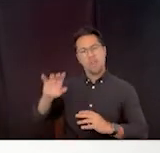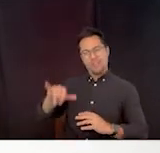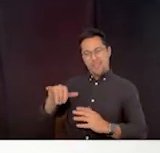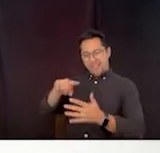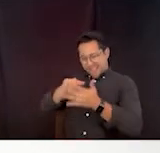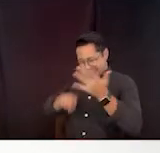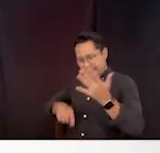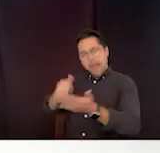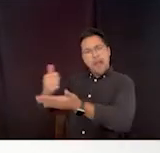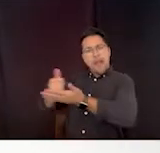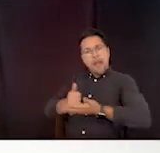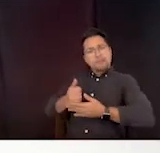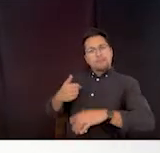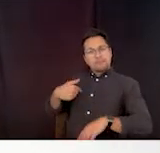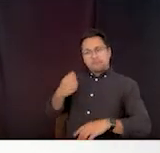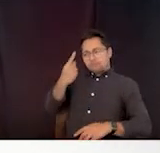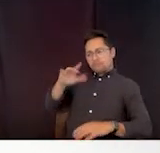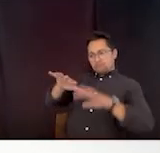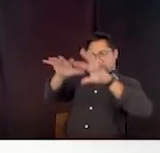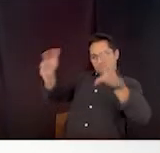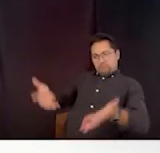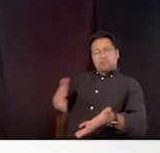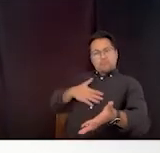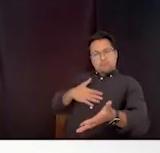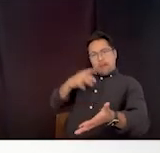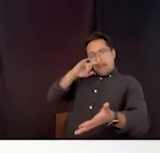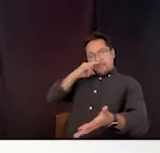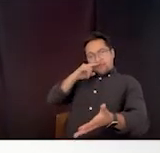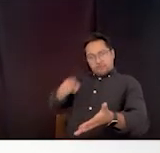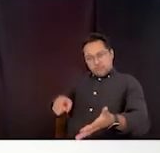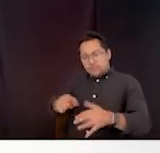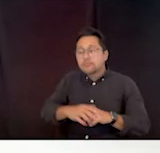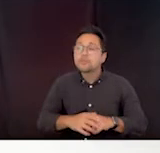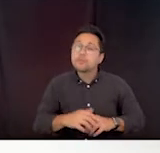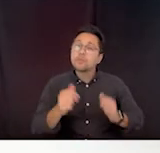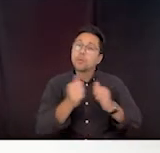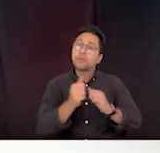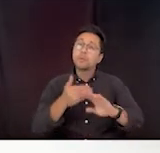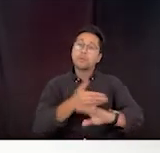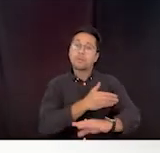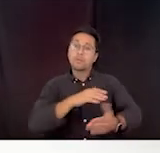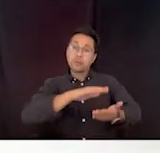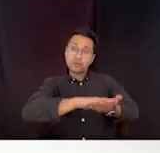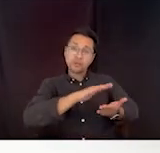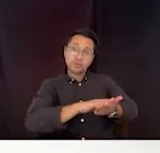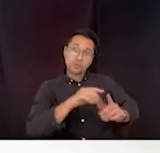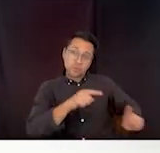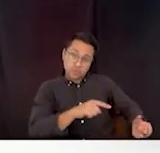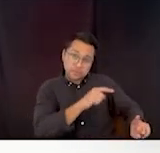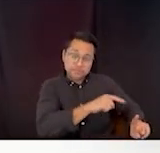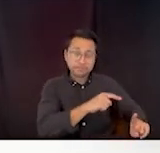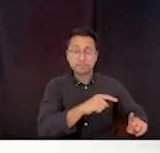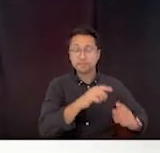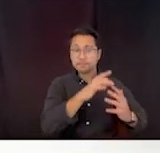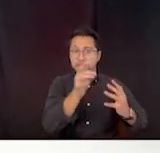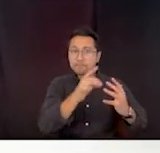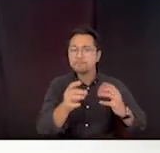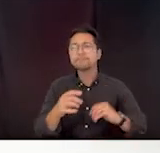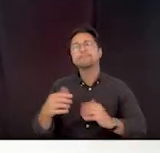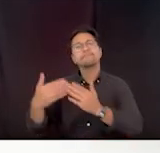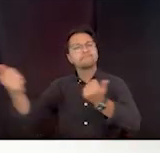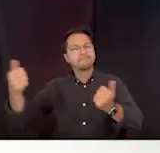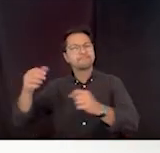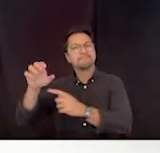maybe understand your child a little bit better. So with our preschool options that are outside of our publicly funded kind of ESC